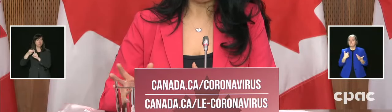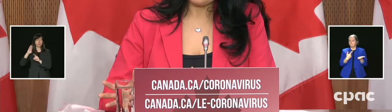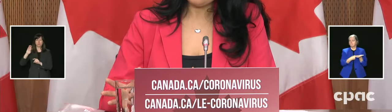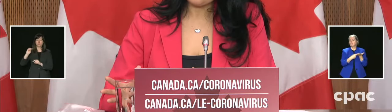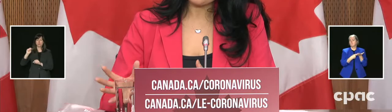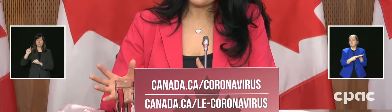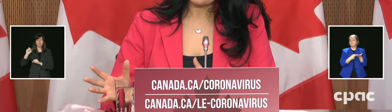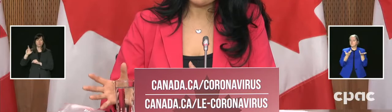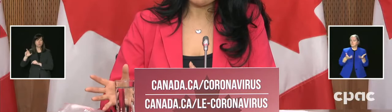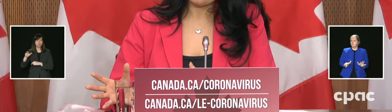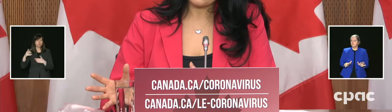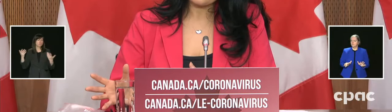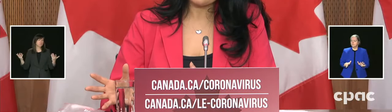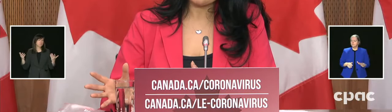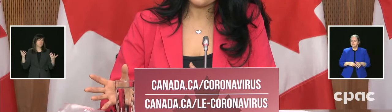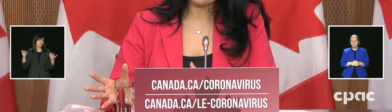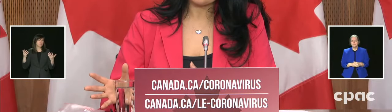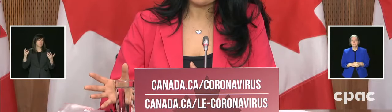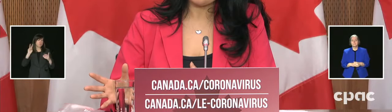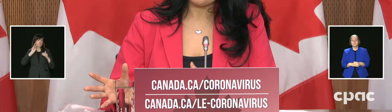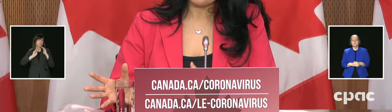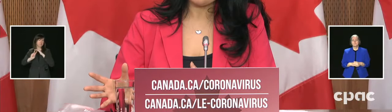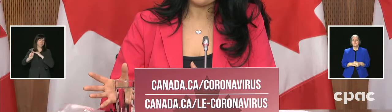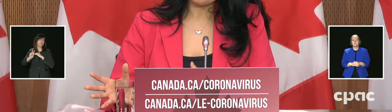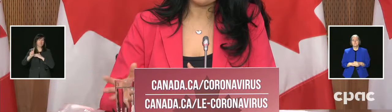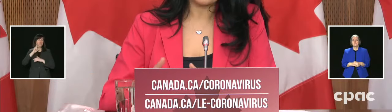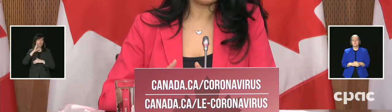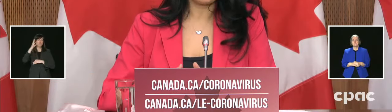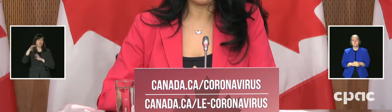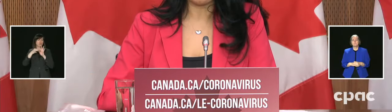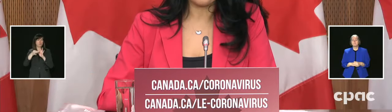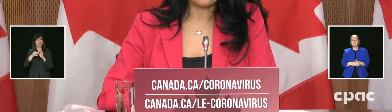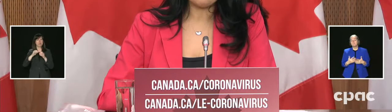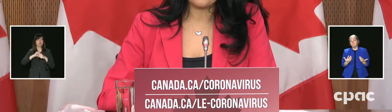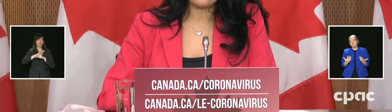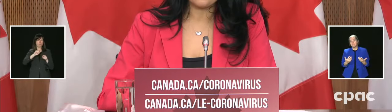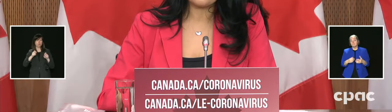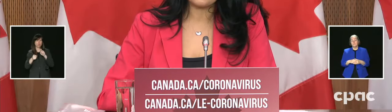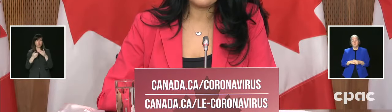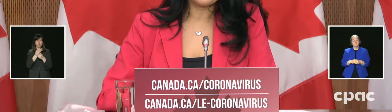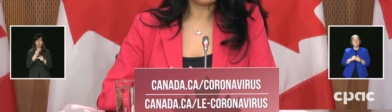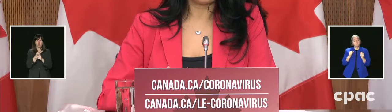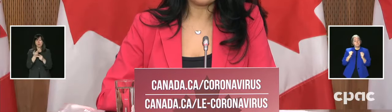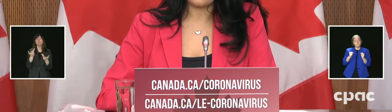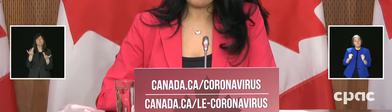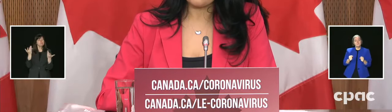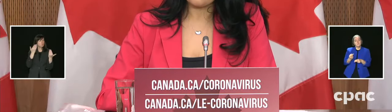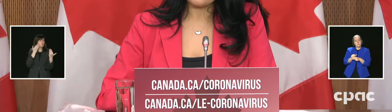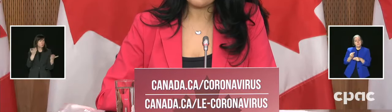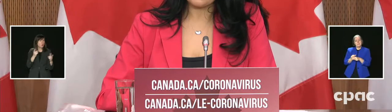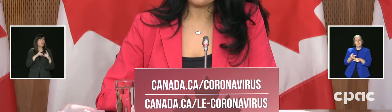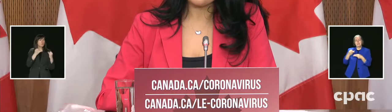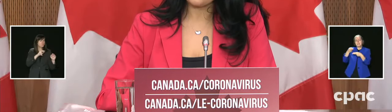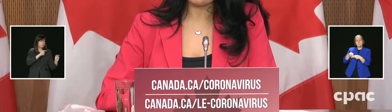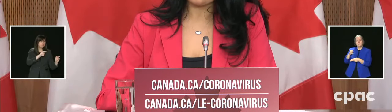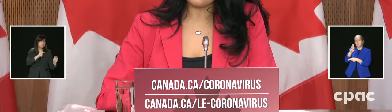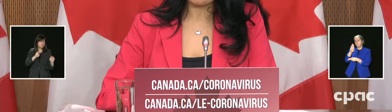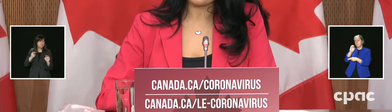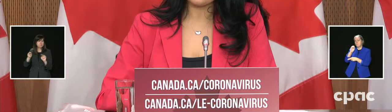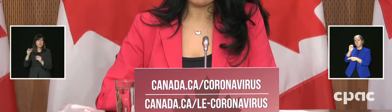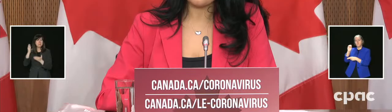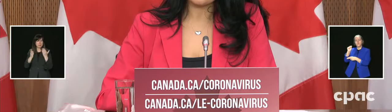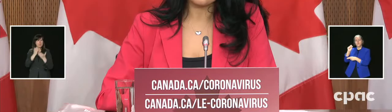going to be with respect to the vaccines and the variants in the future. I do know we're monitoring very closely. We're looking at which ones might actually change